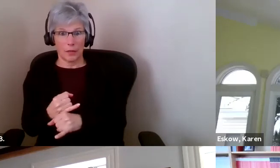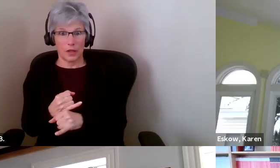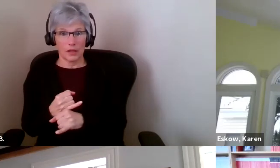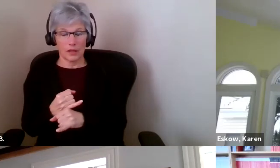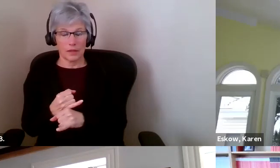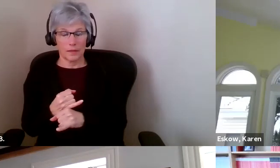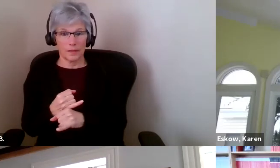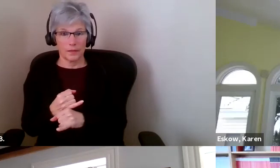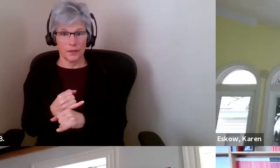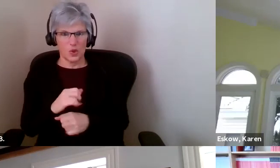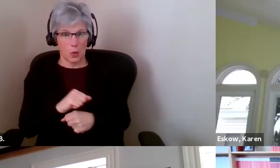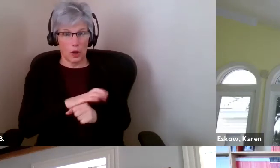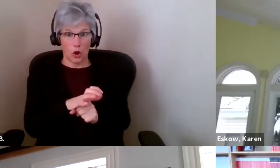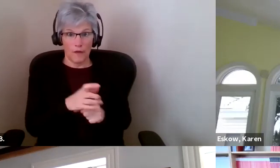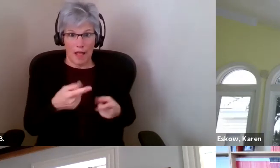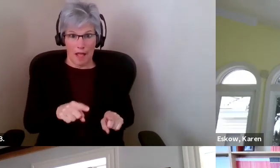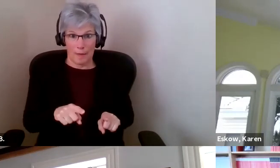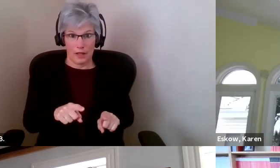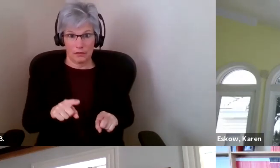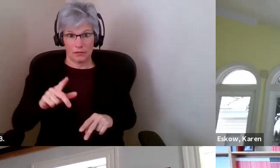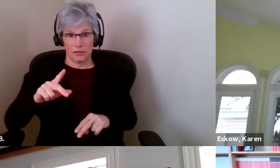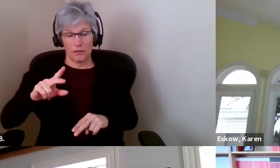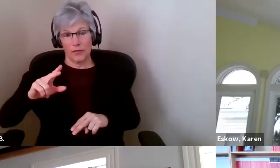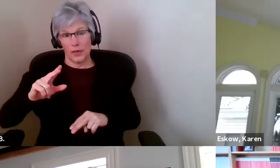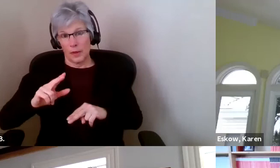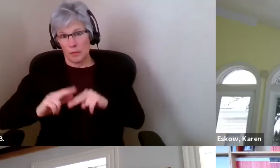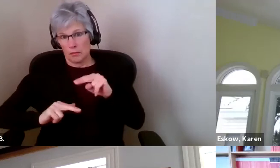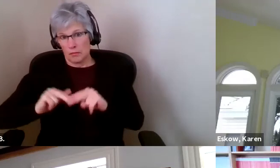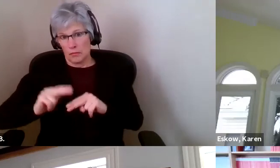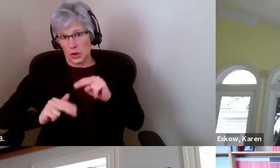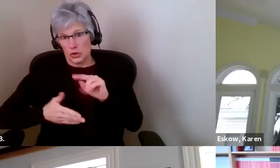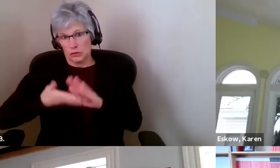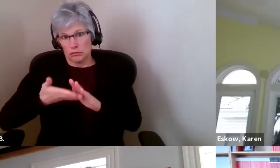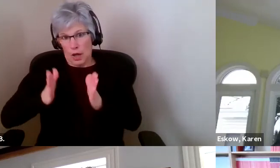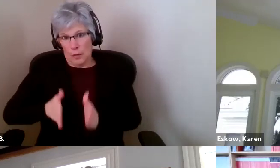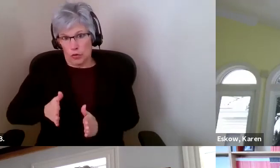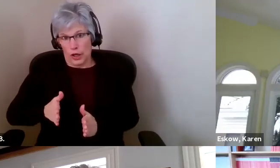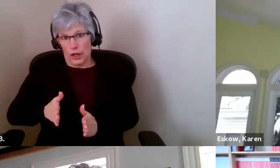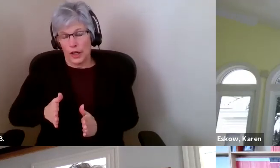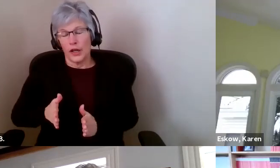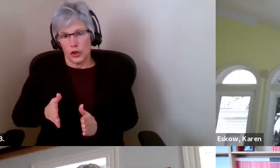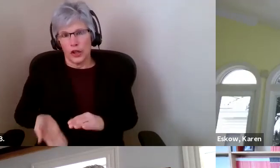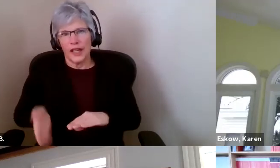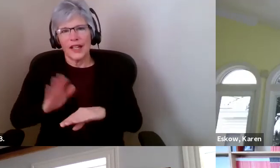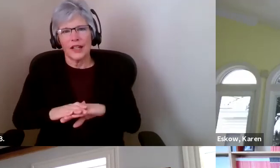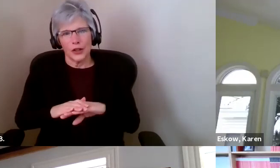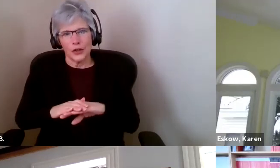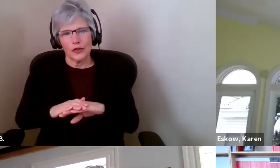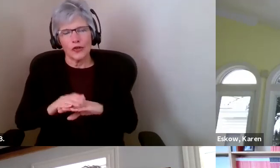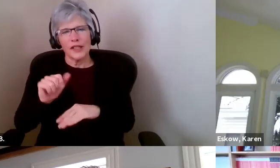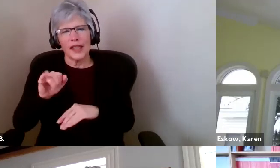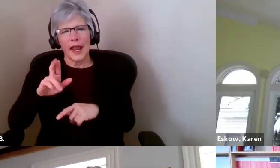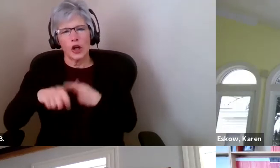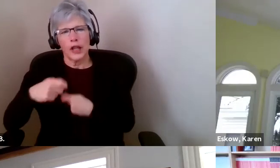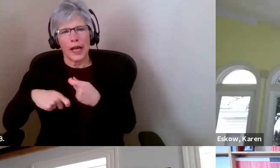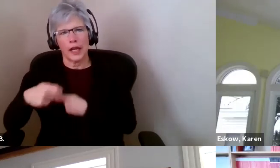happened, one of the things that facilities did, and I supported, was to increase the amount of air changes in the building. And